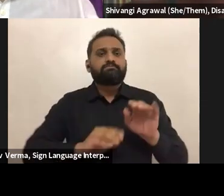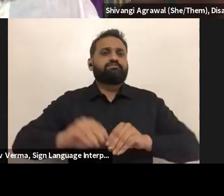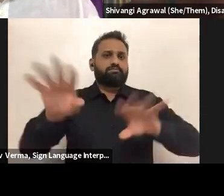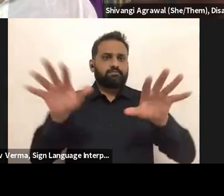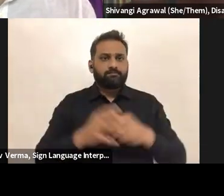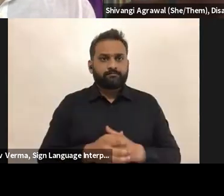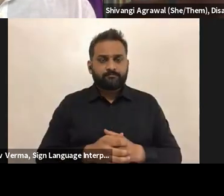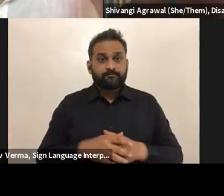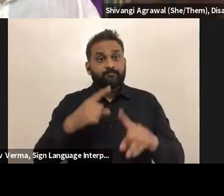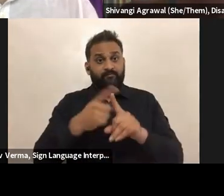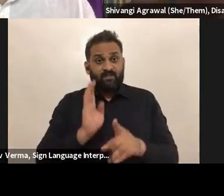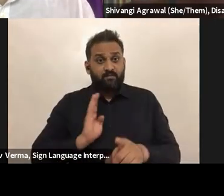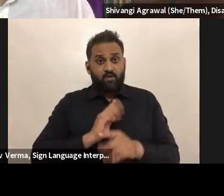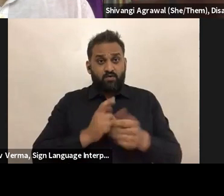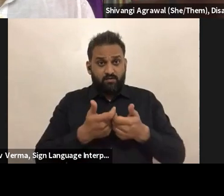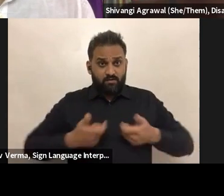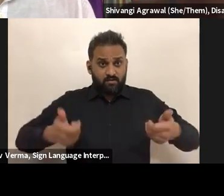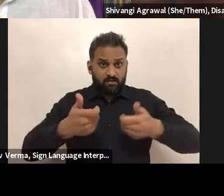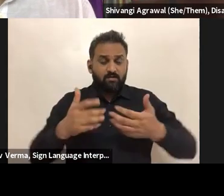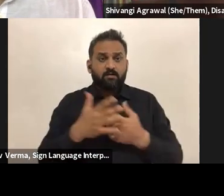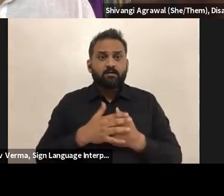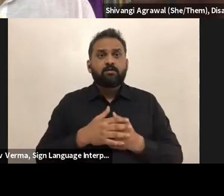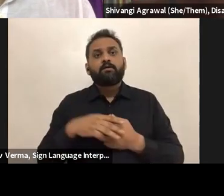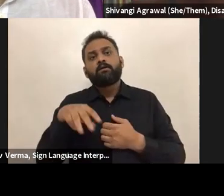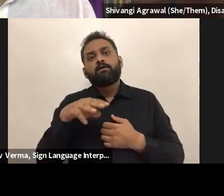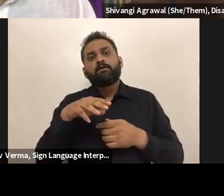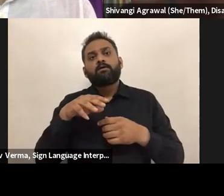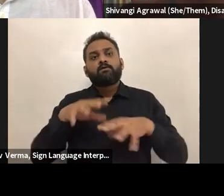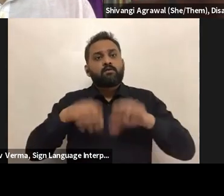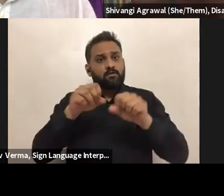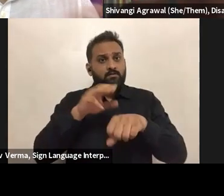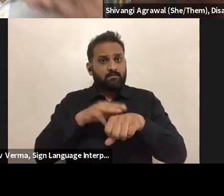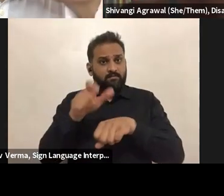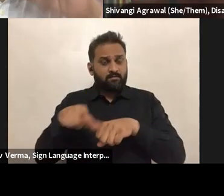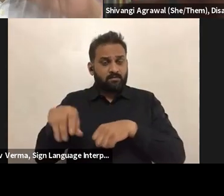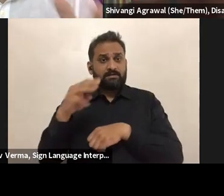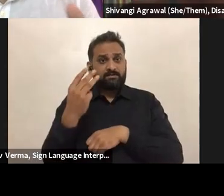board, we have 3 founders and we have 6